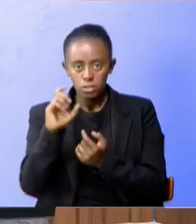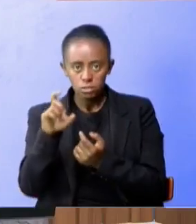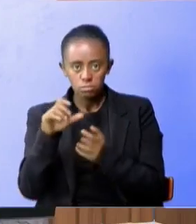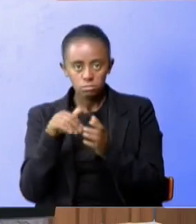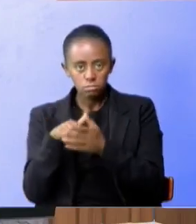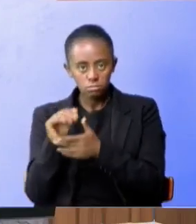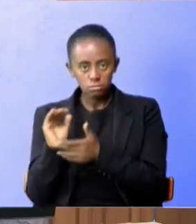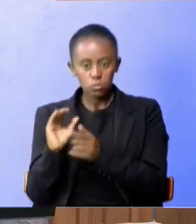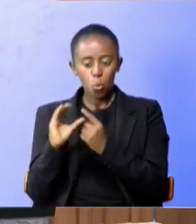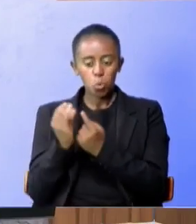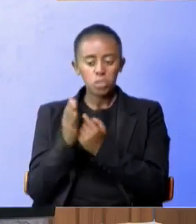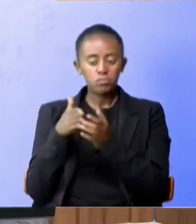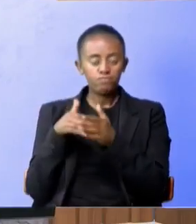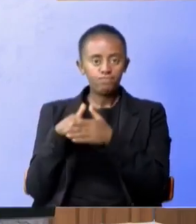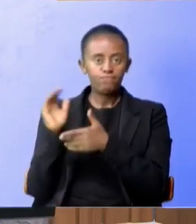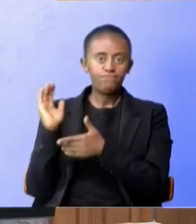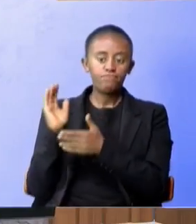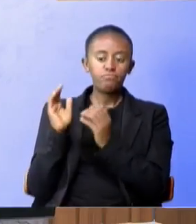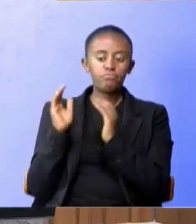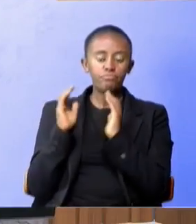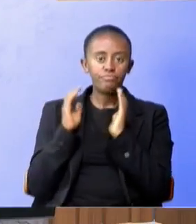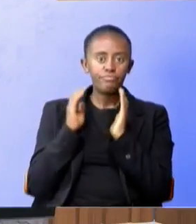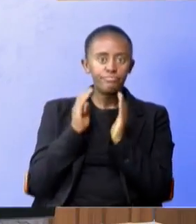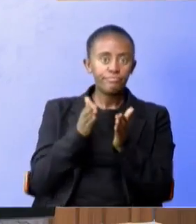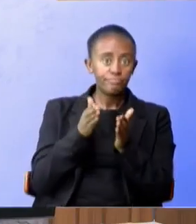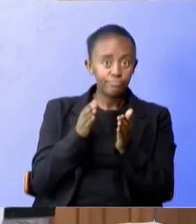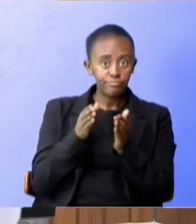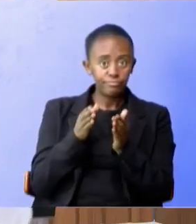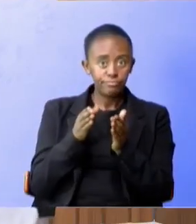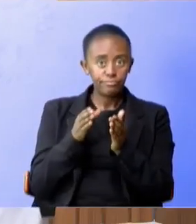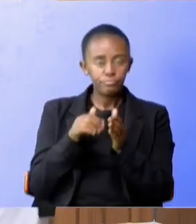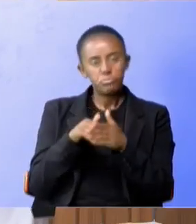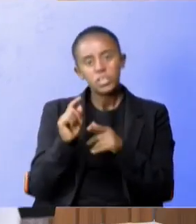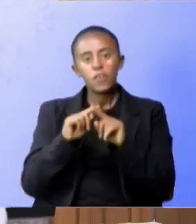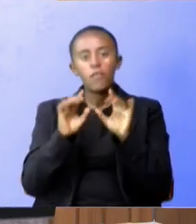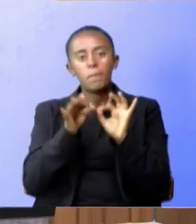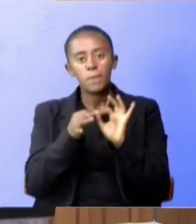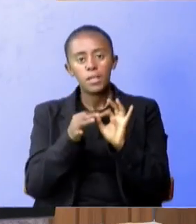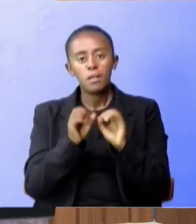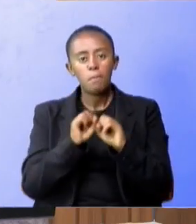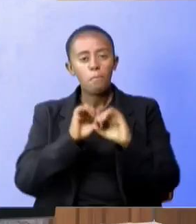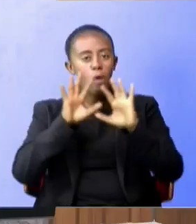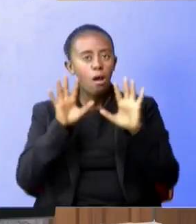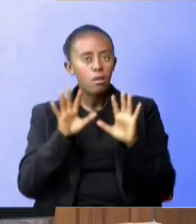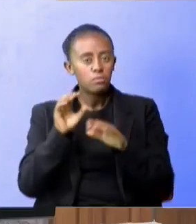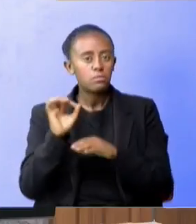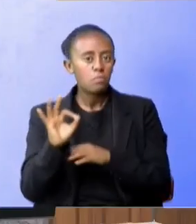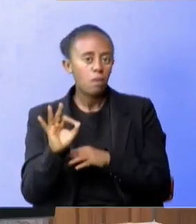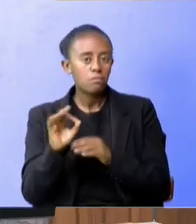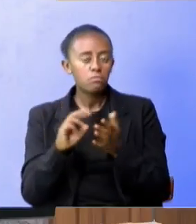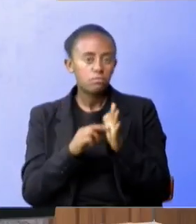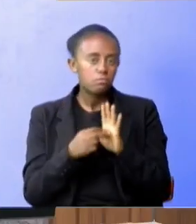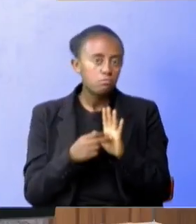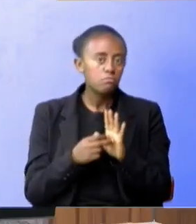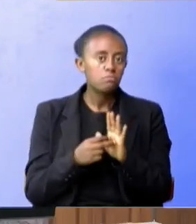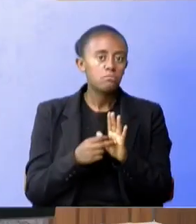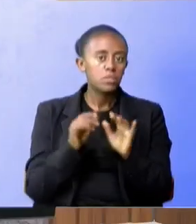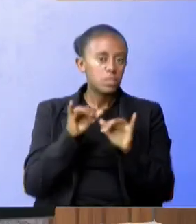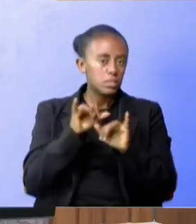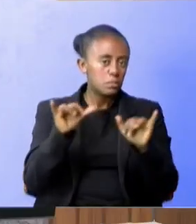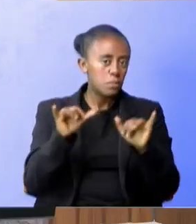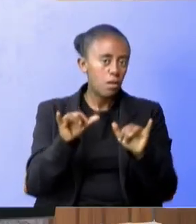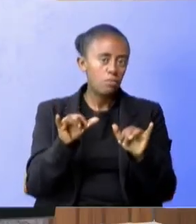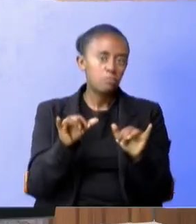of the context, they have different meanings. For example, the first one, bright and smart, is they are